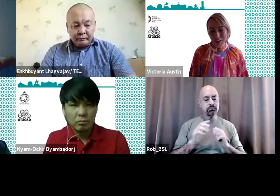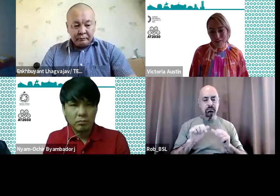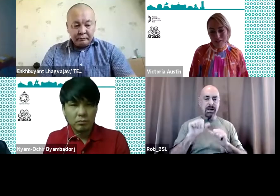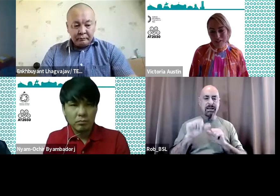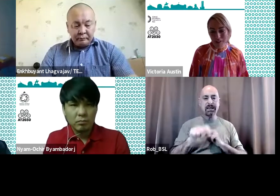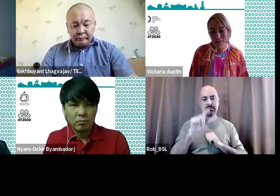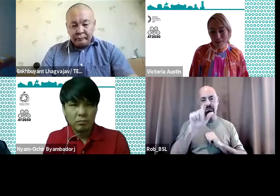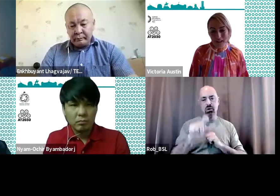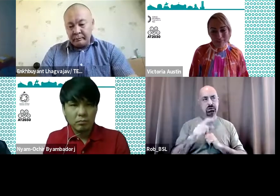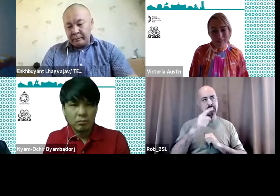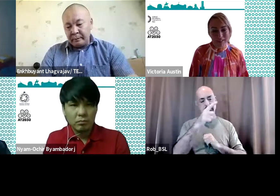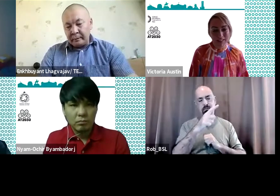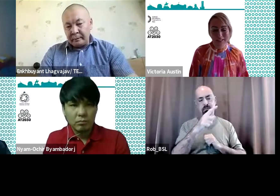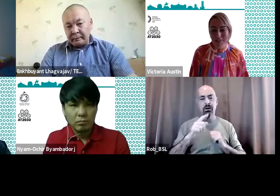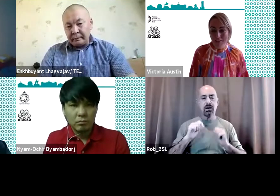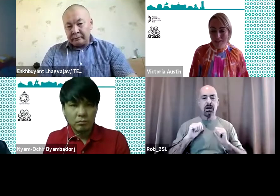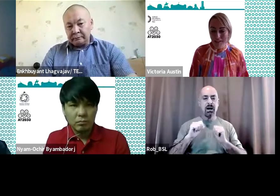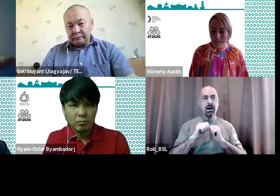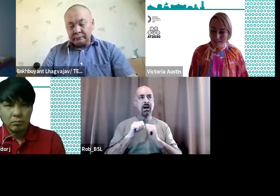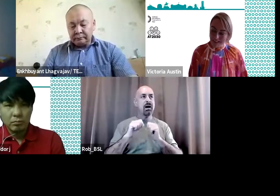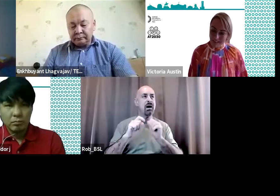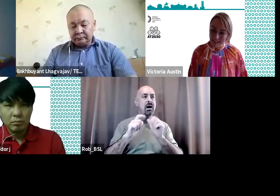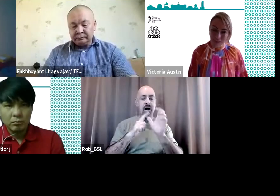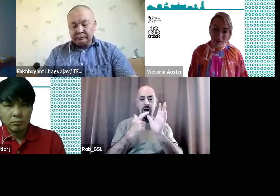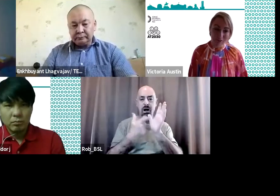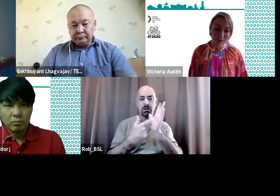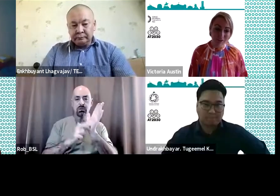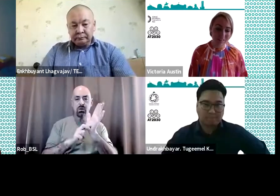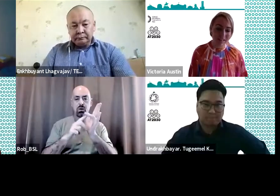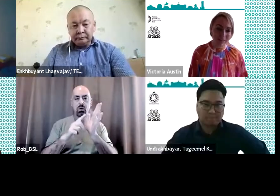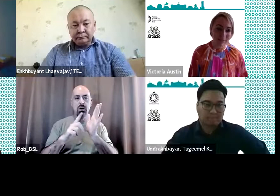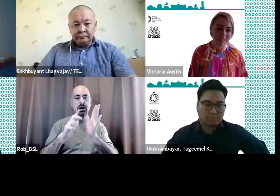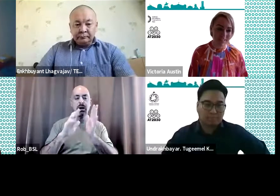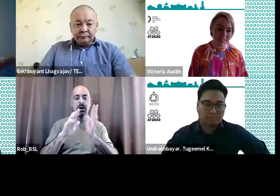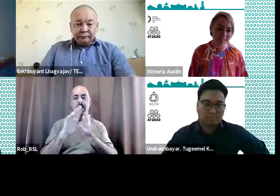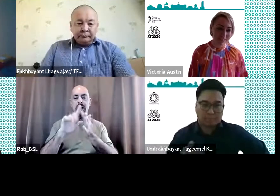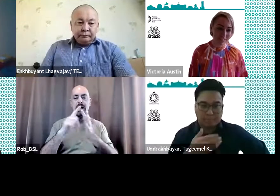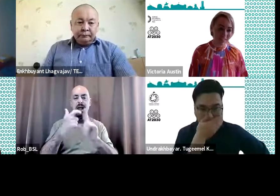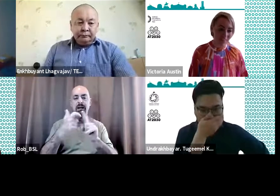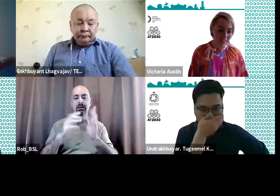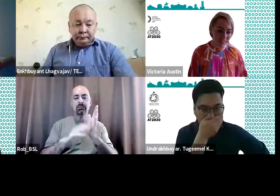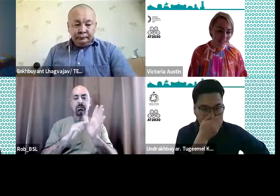hand over to Arno Heckman to give us a view from his position,